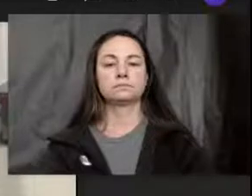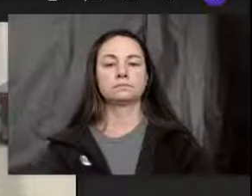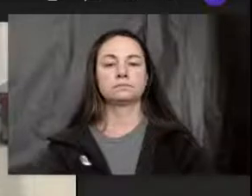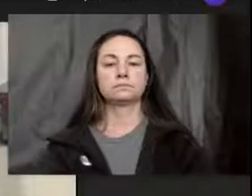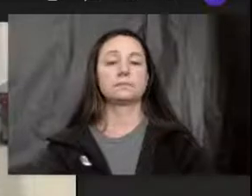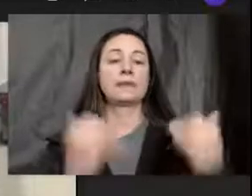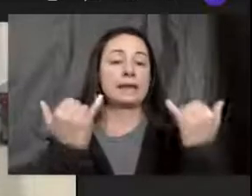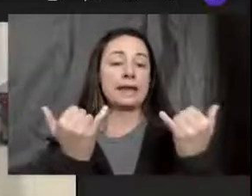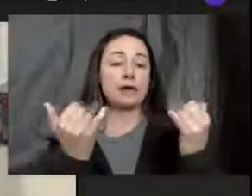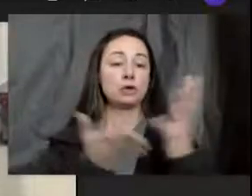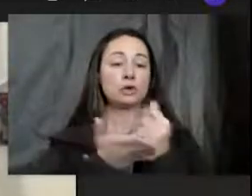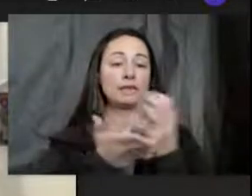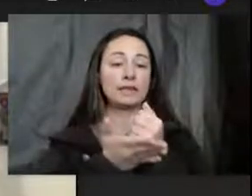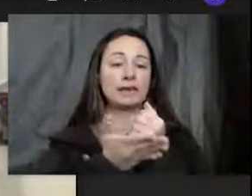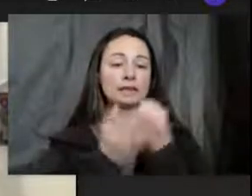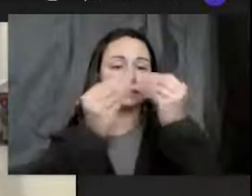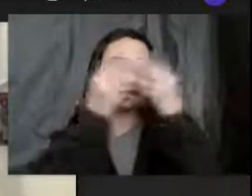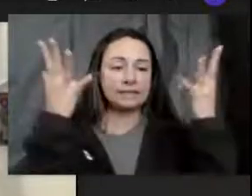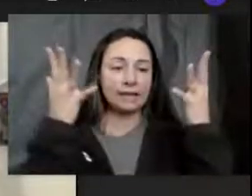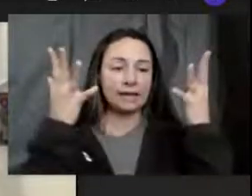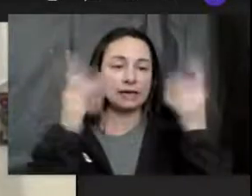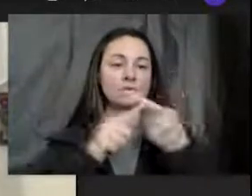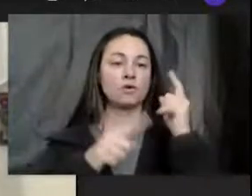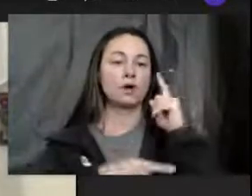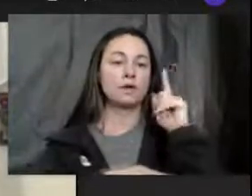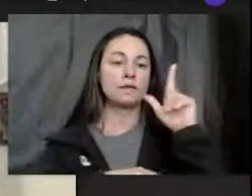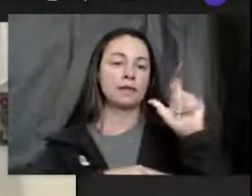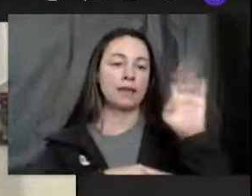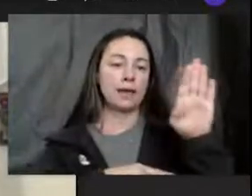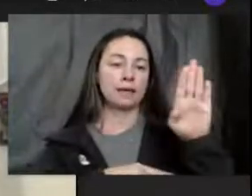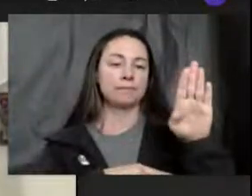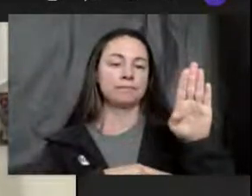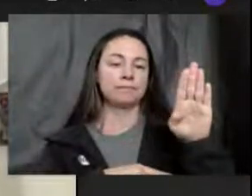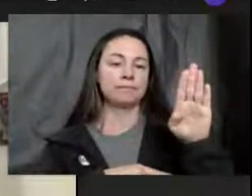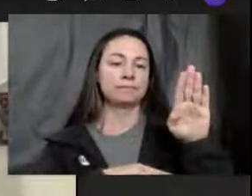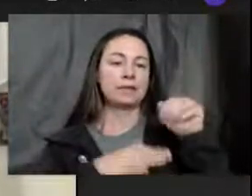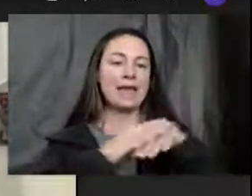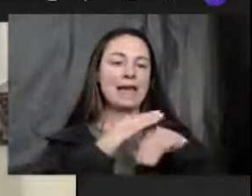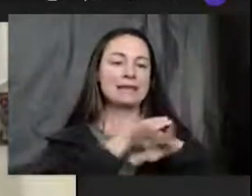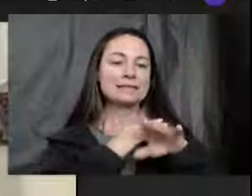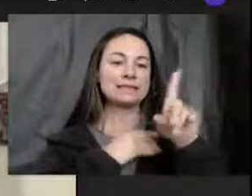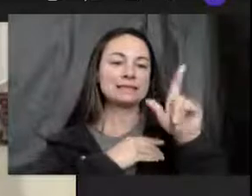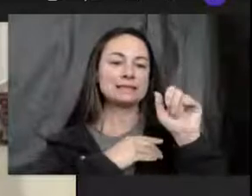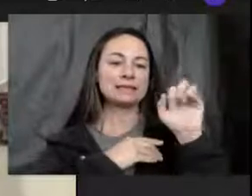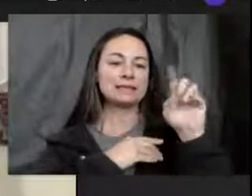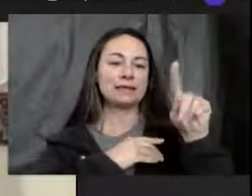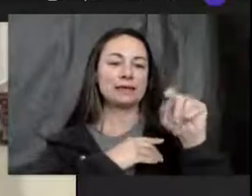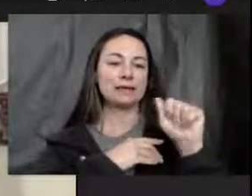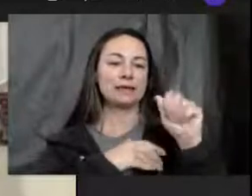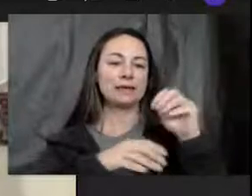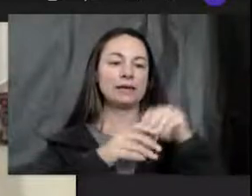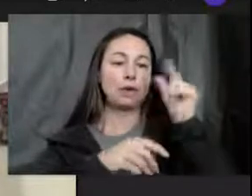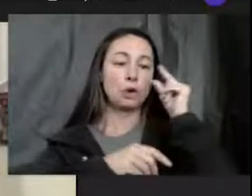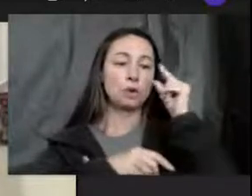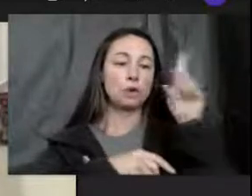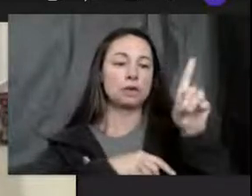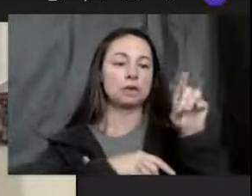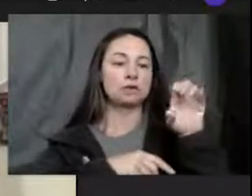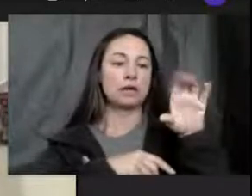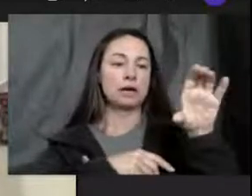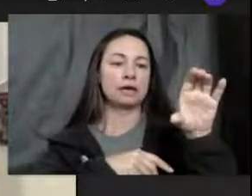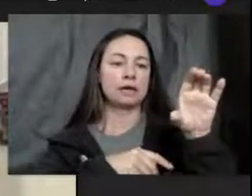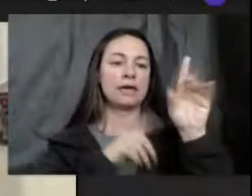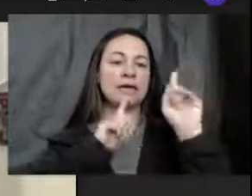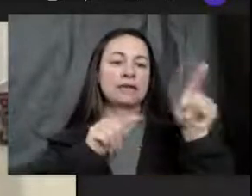Now that you are done collecting the data for this lab, you can access that data in your Google Doc and use that to